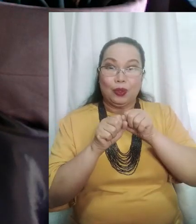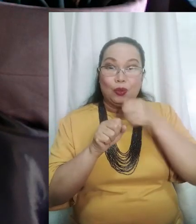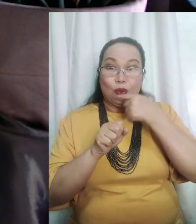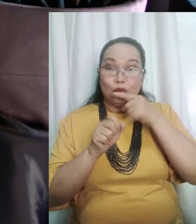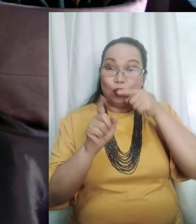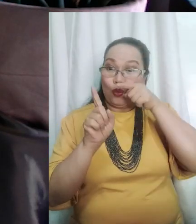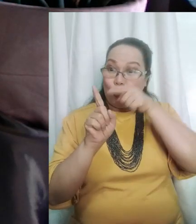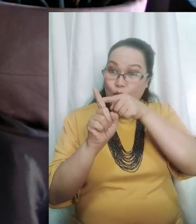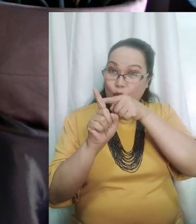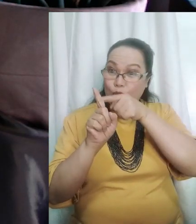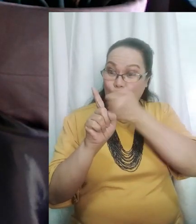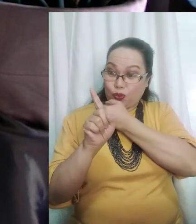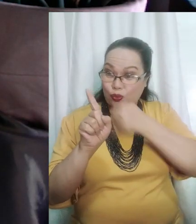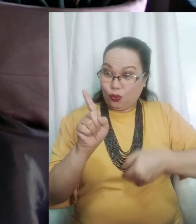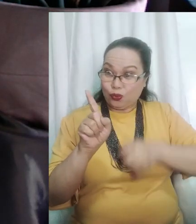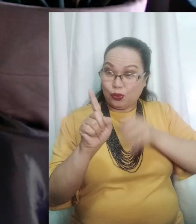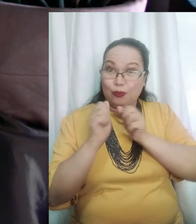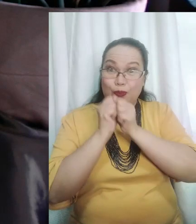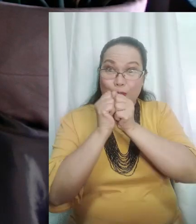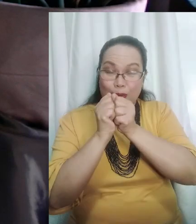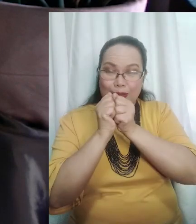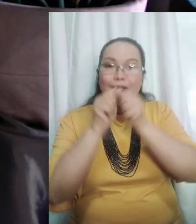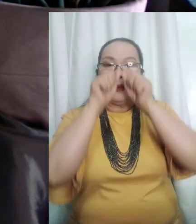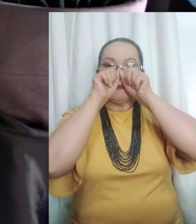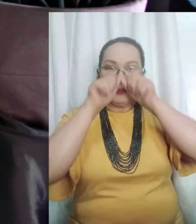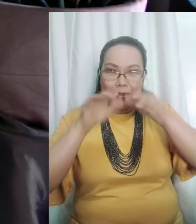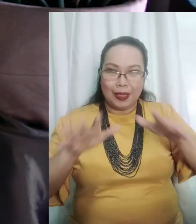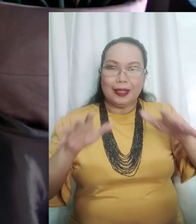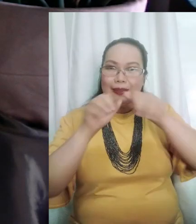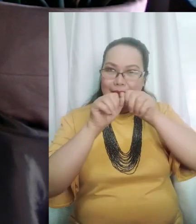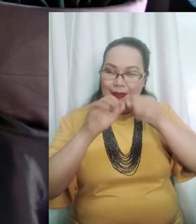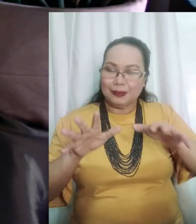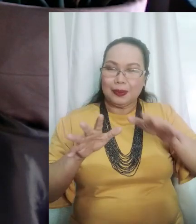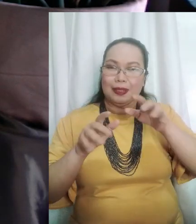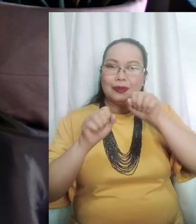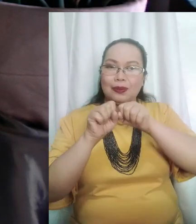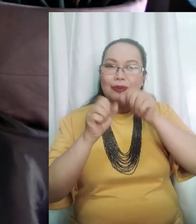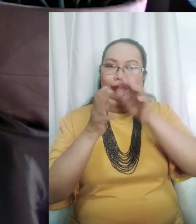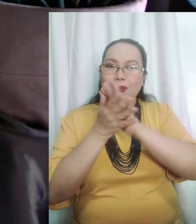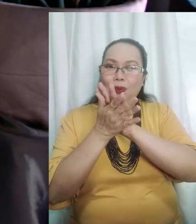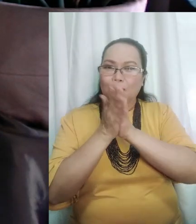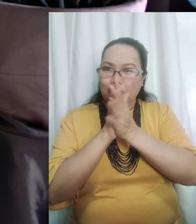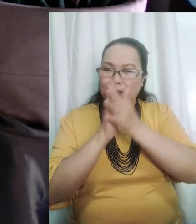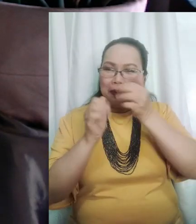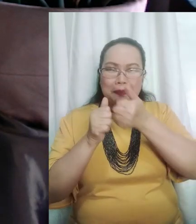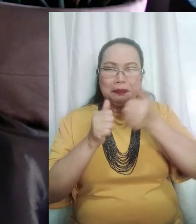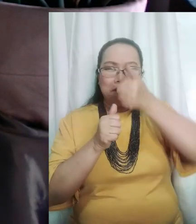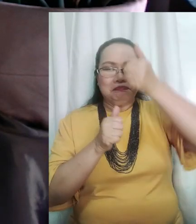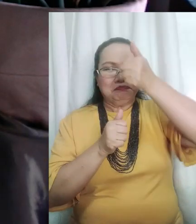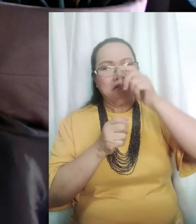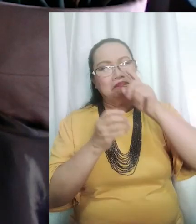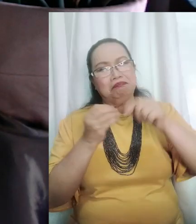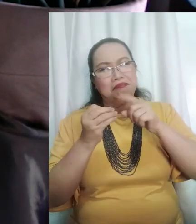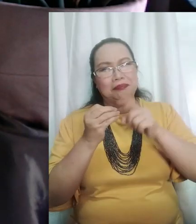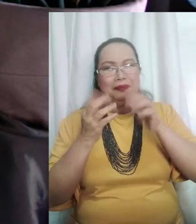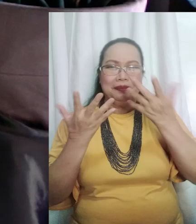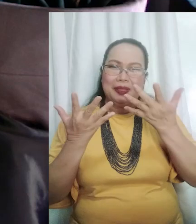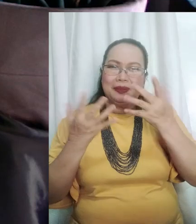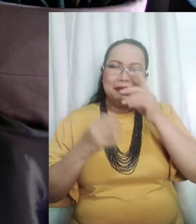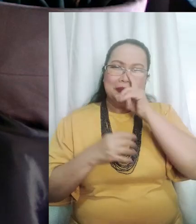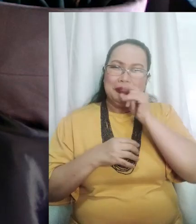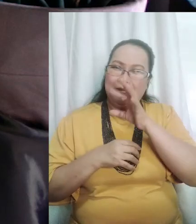rank, right? And to be in that rank, he must probably be over 45 and above, you